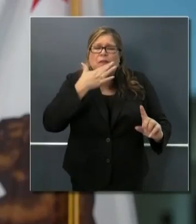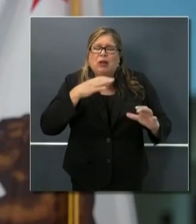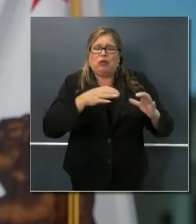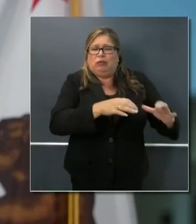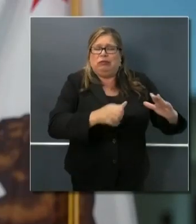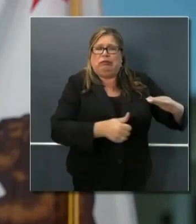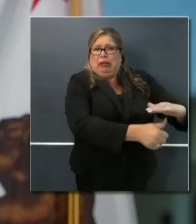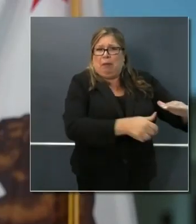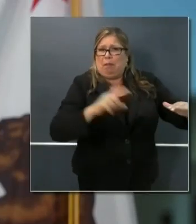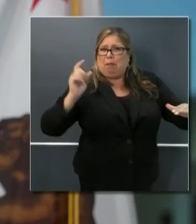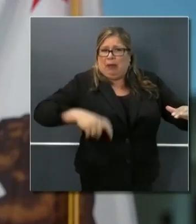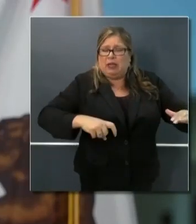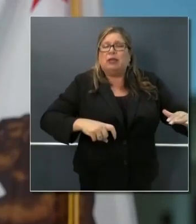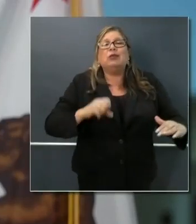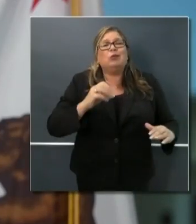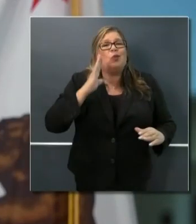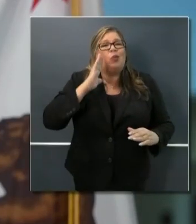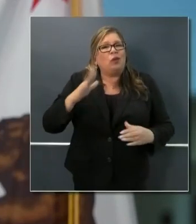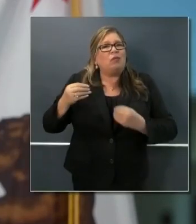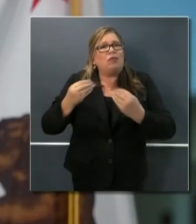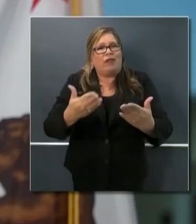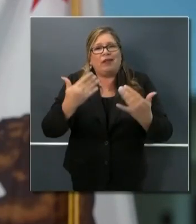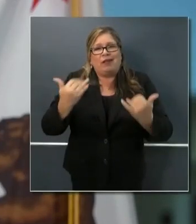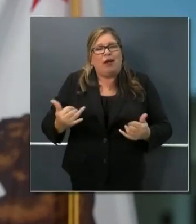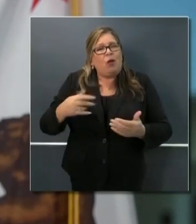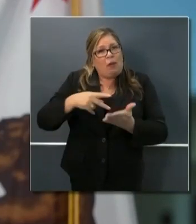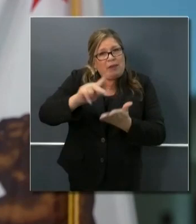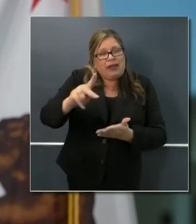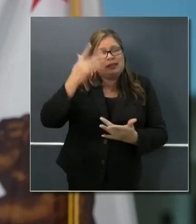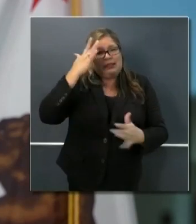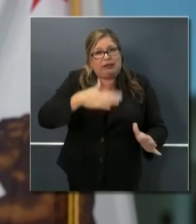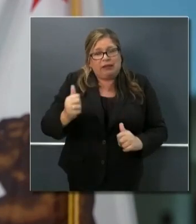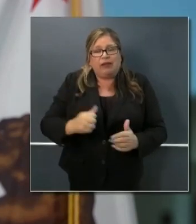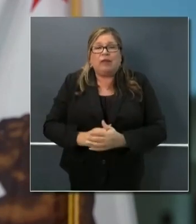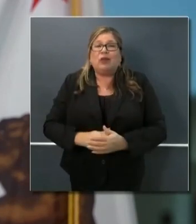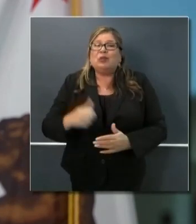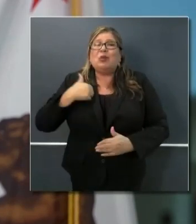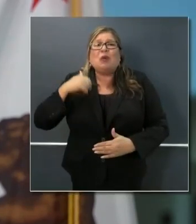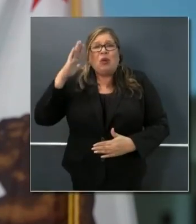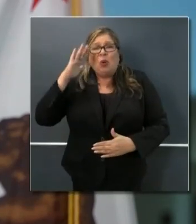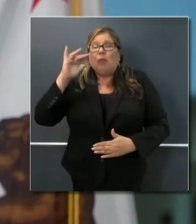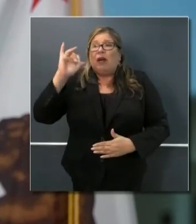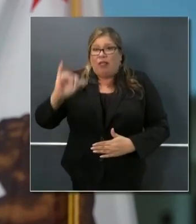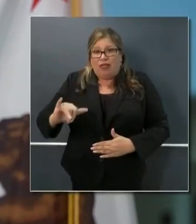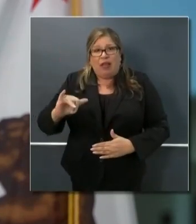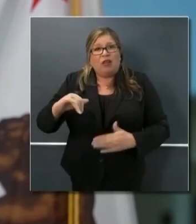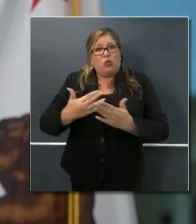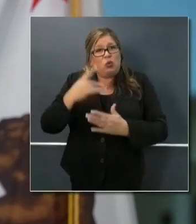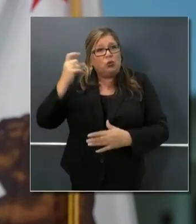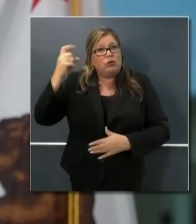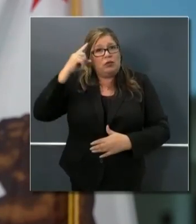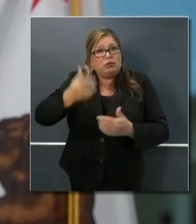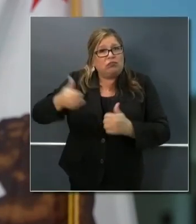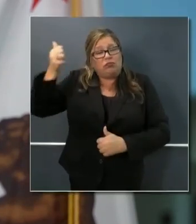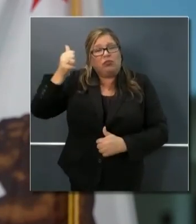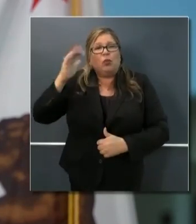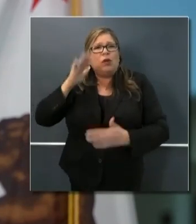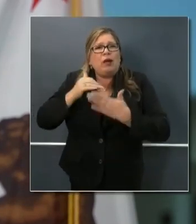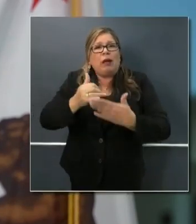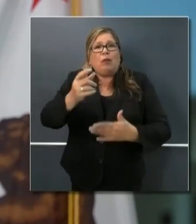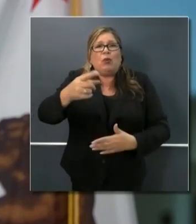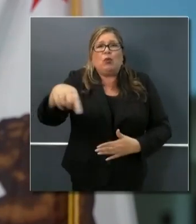will significantly address some of the anxiety our farm workers have, anxiety our fast food workers have, anxiety